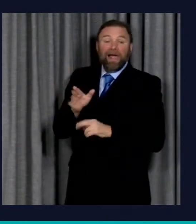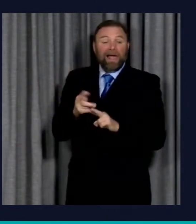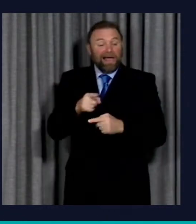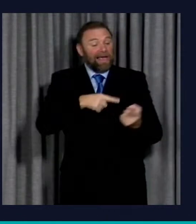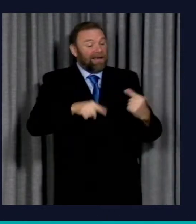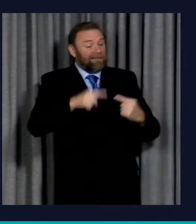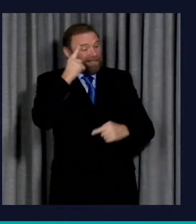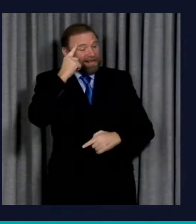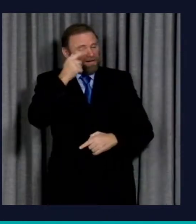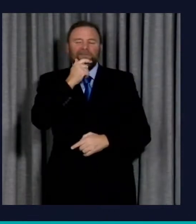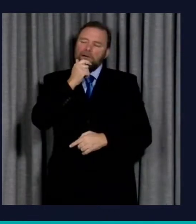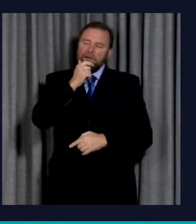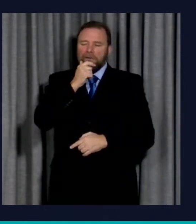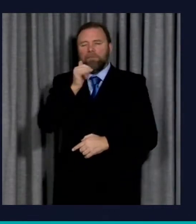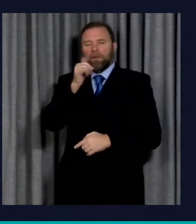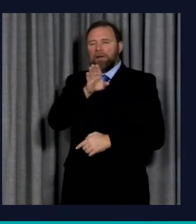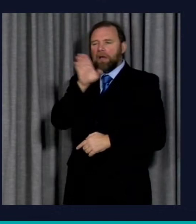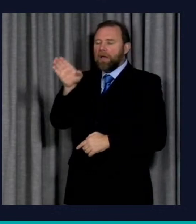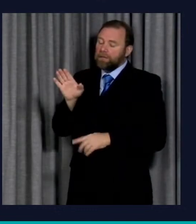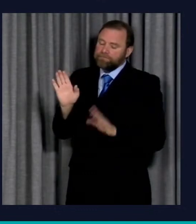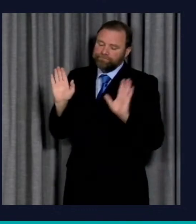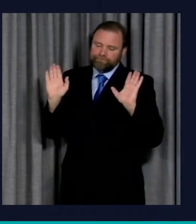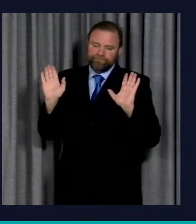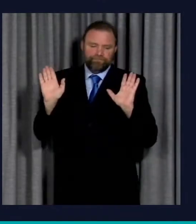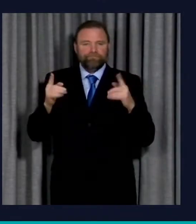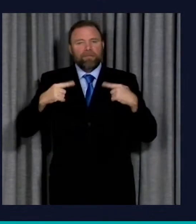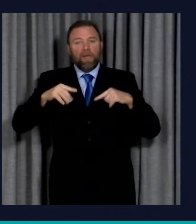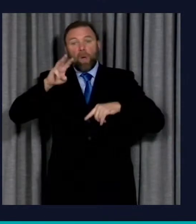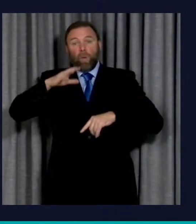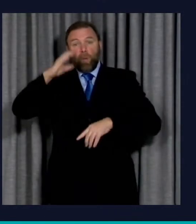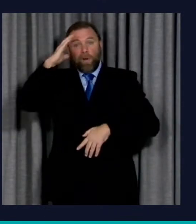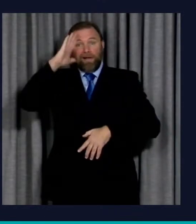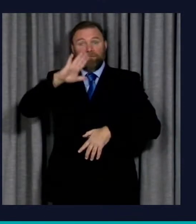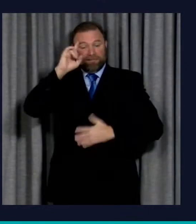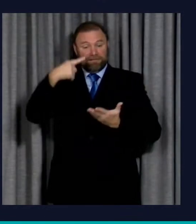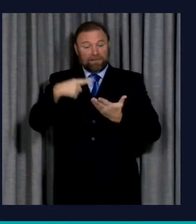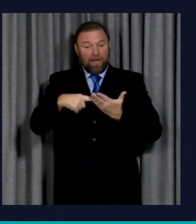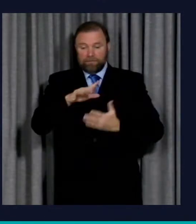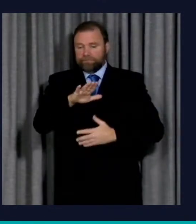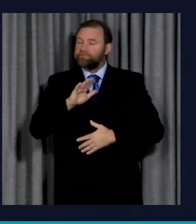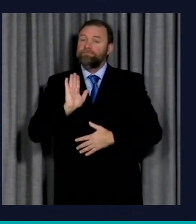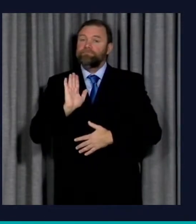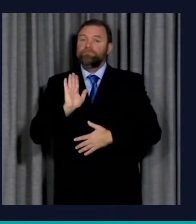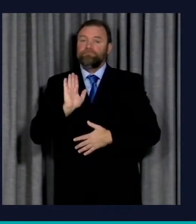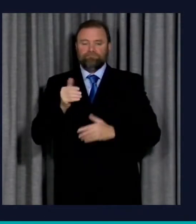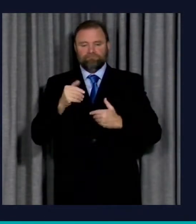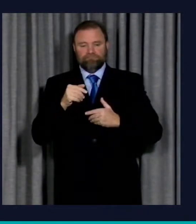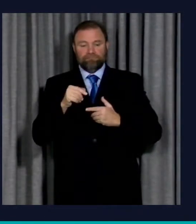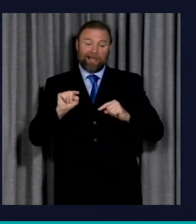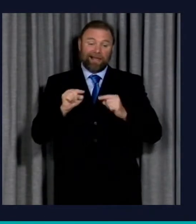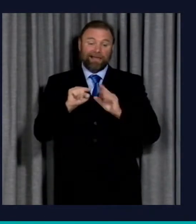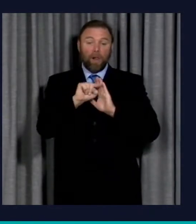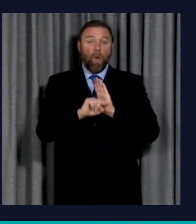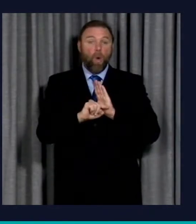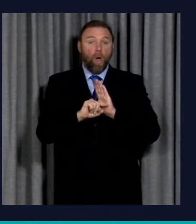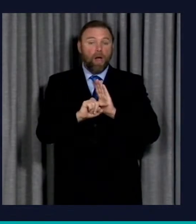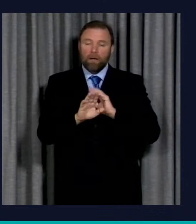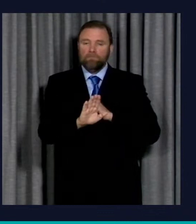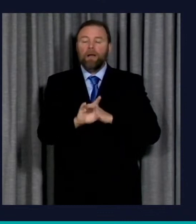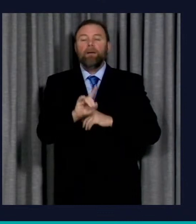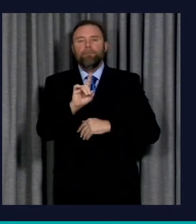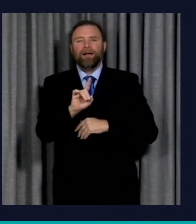are thinking of doing it, it's not for the Welsh Government to make those decisions for people. What we ask people to do is to